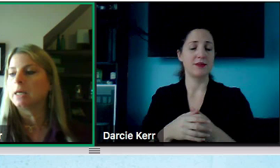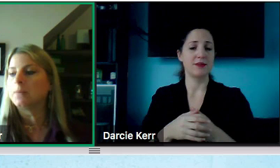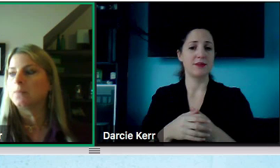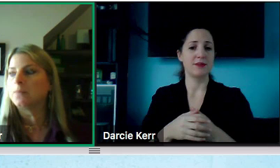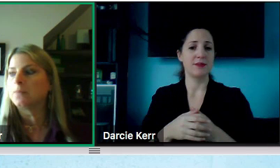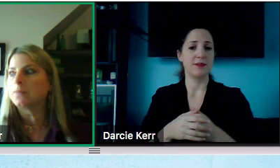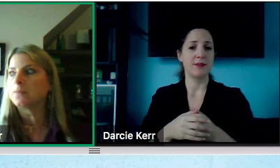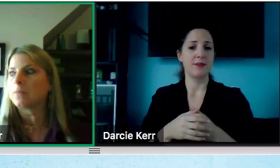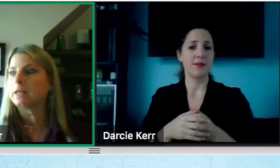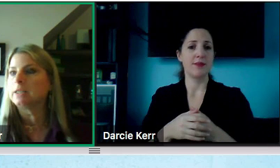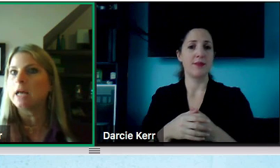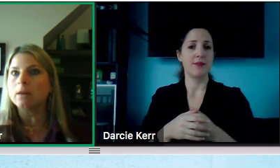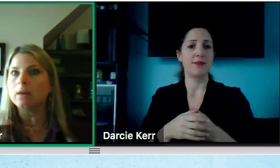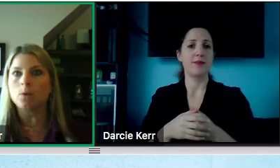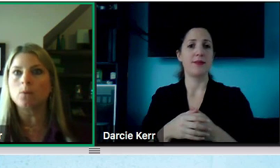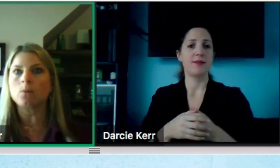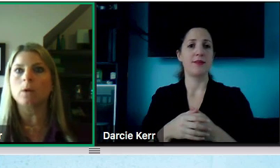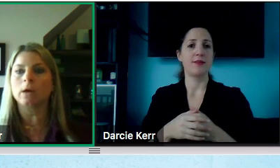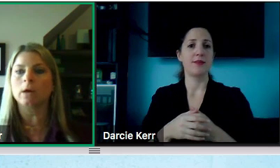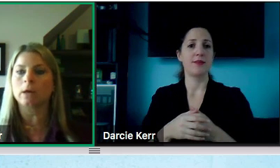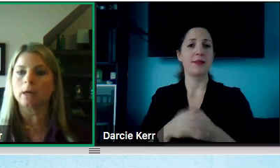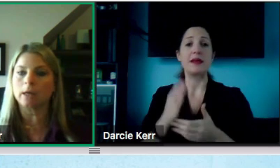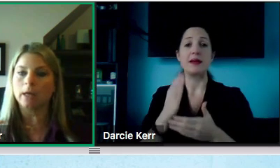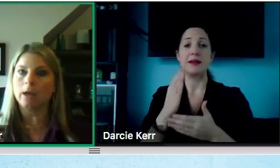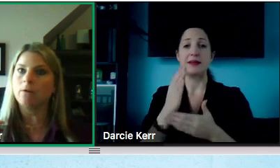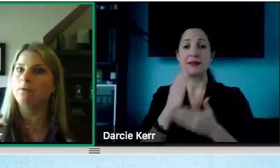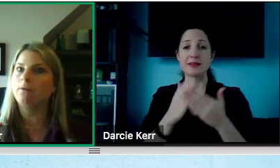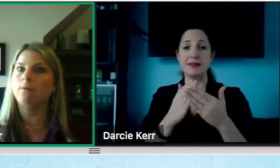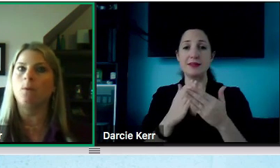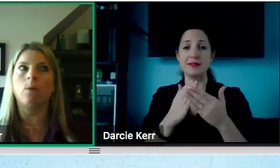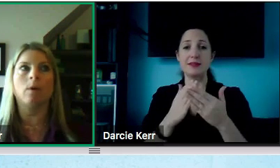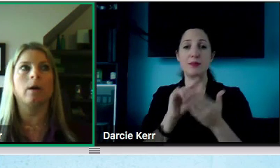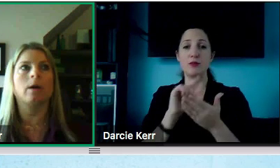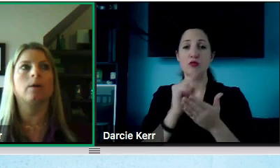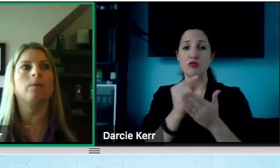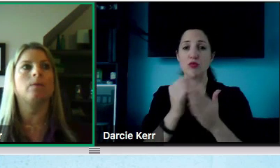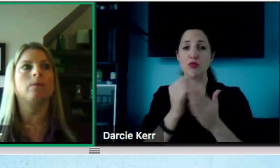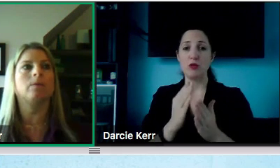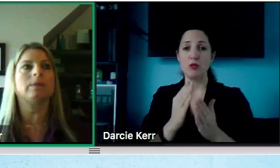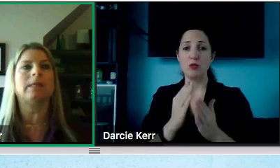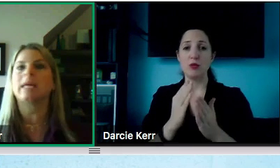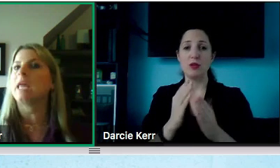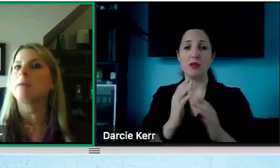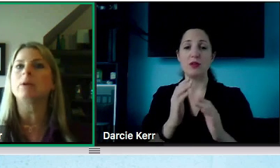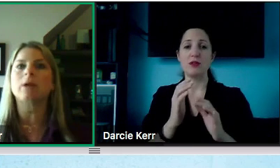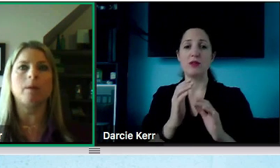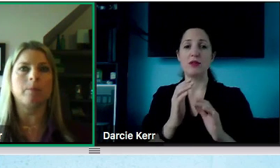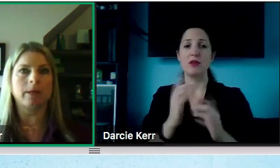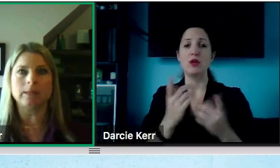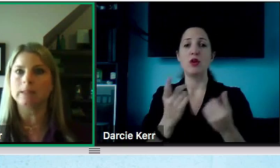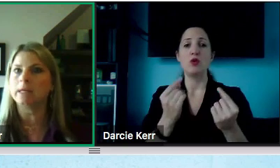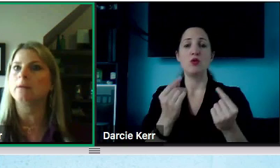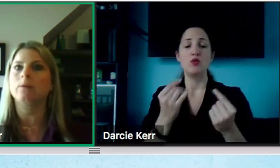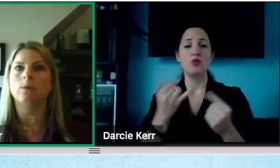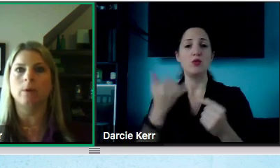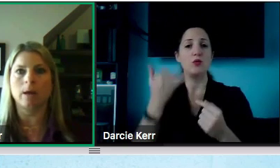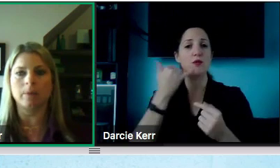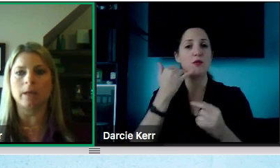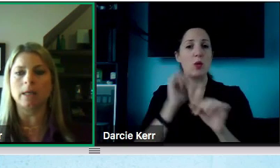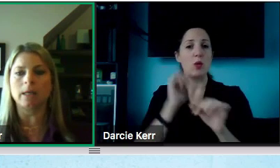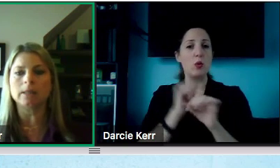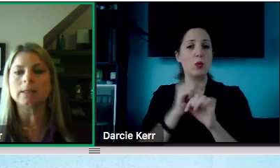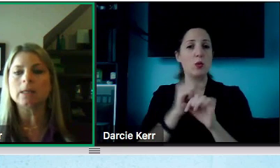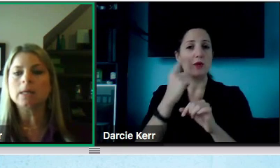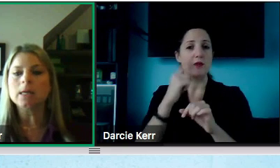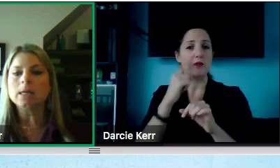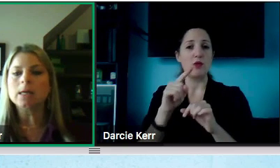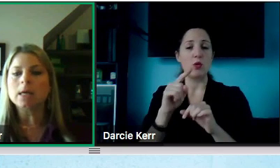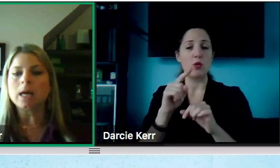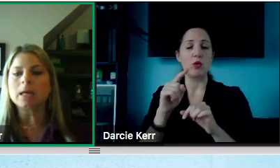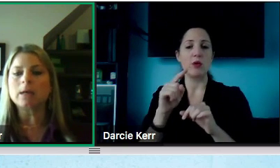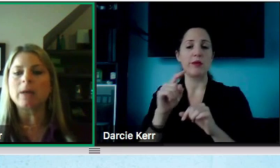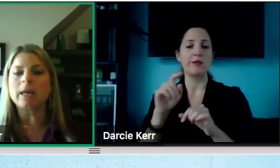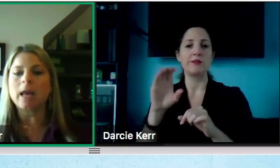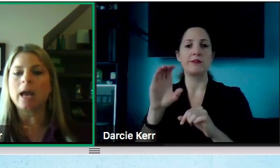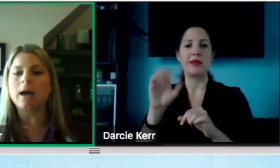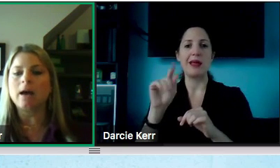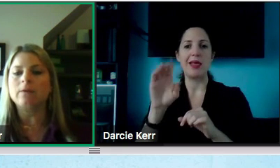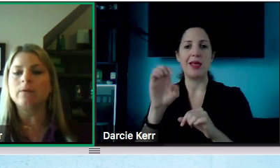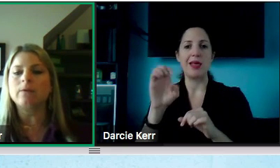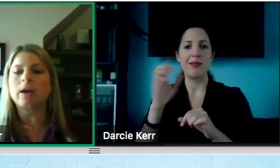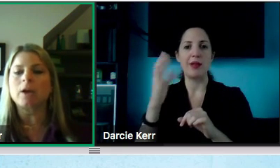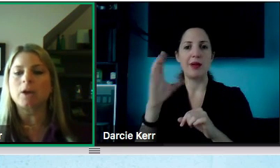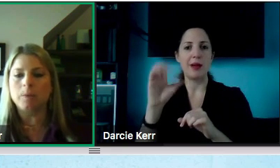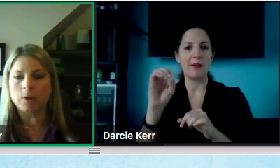doing telephone work for, say, cable companies, telephone companies.